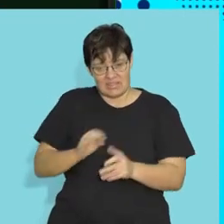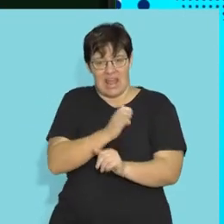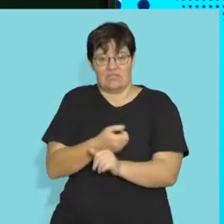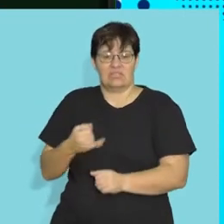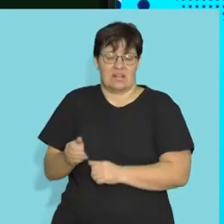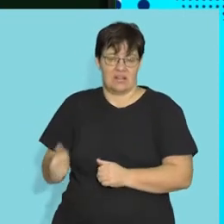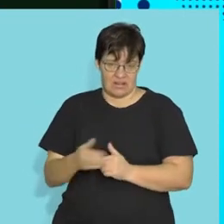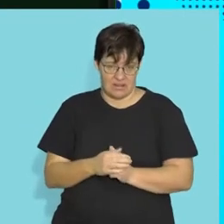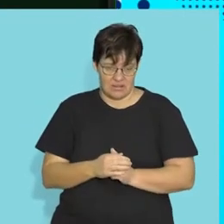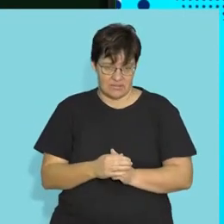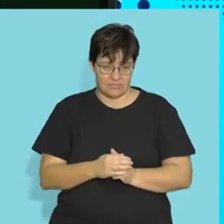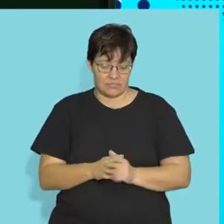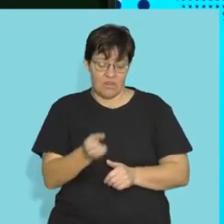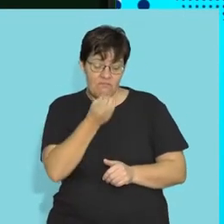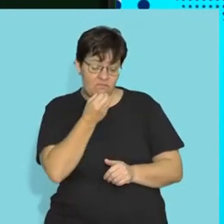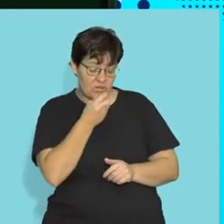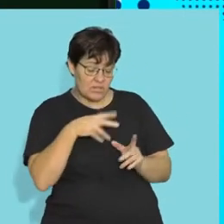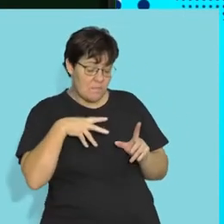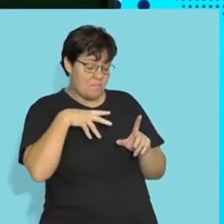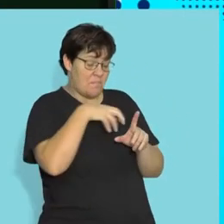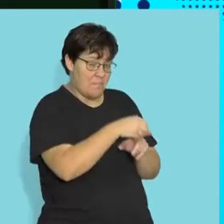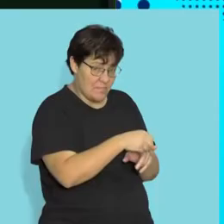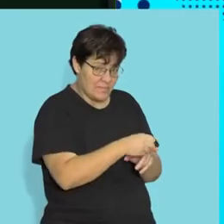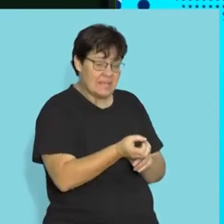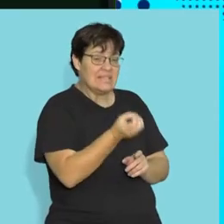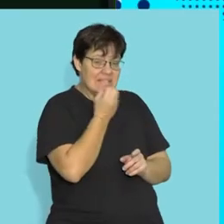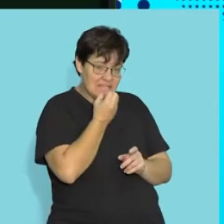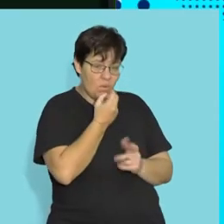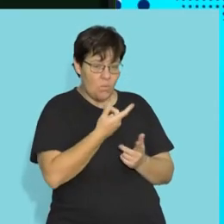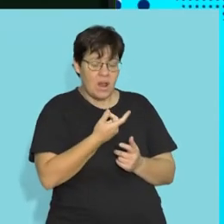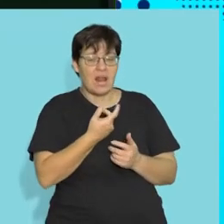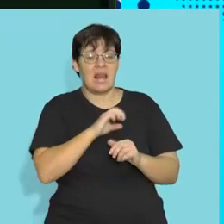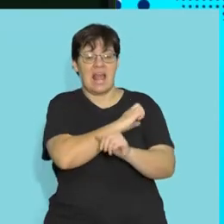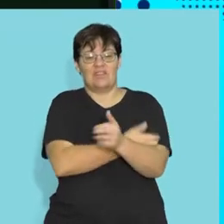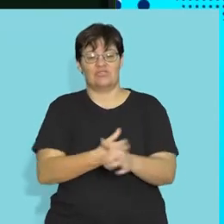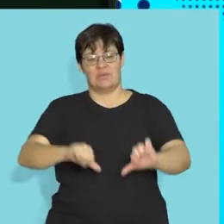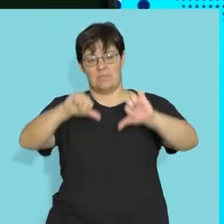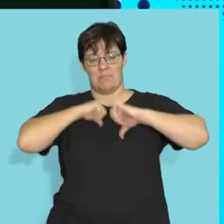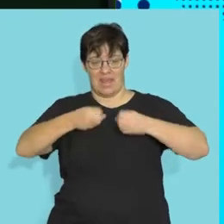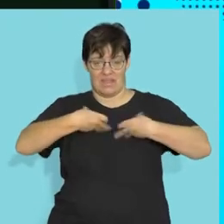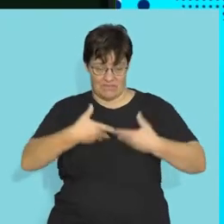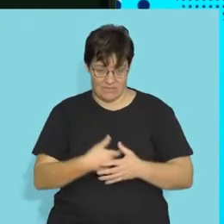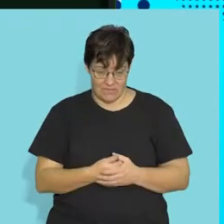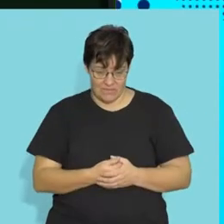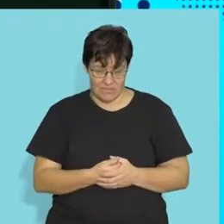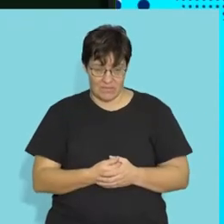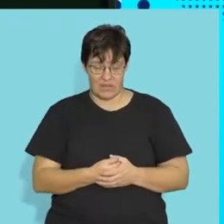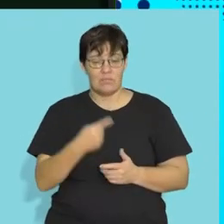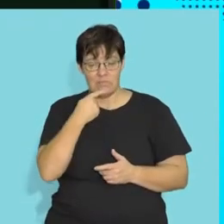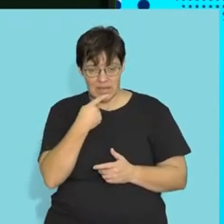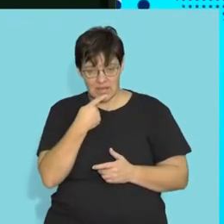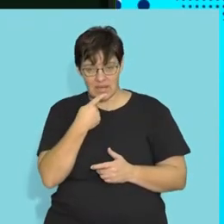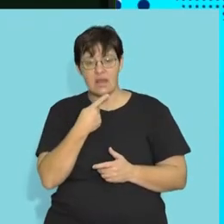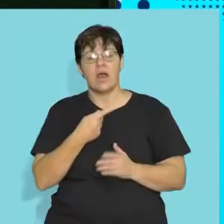reason being is that the energy available from the prey that they consume is going to replenish the energy. And hence we see that that energy